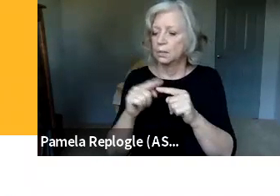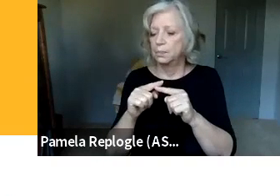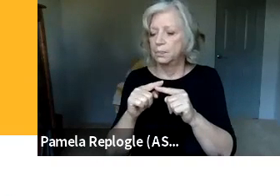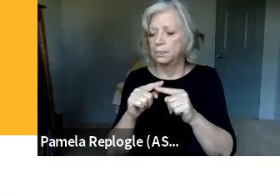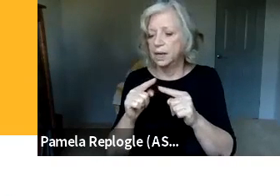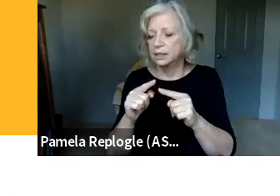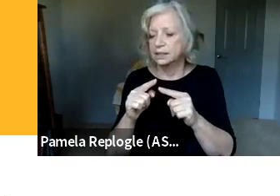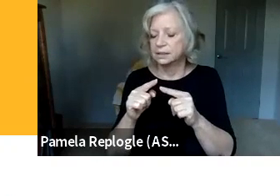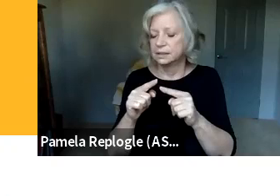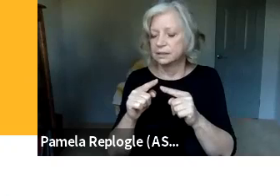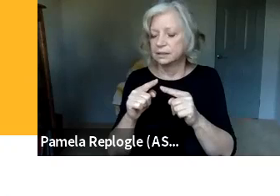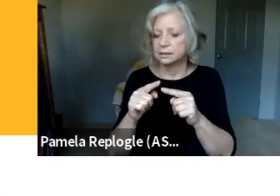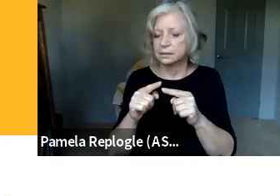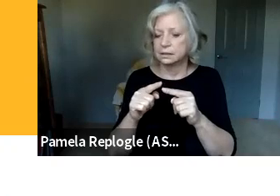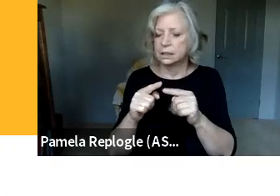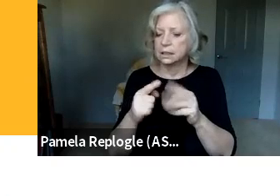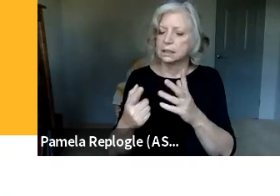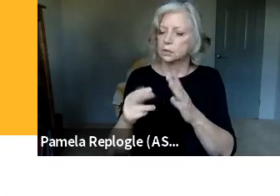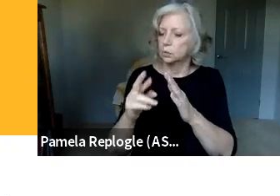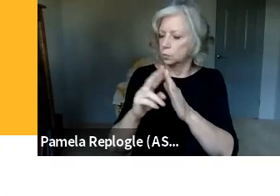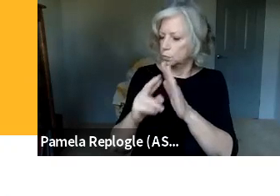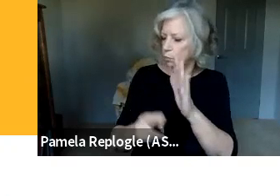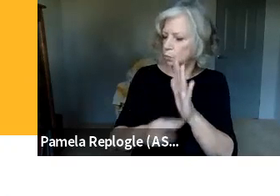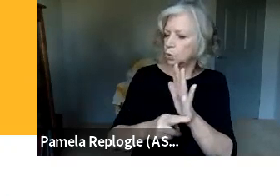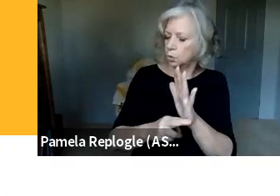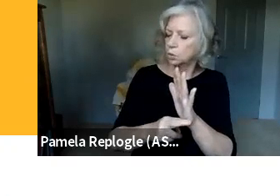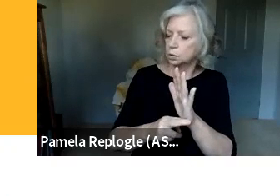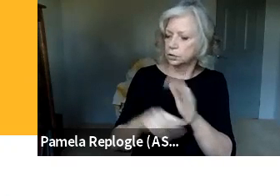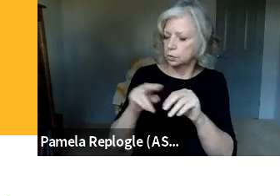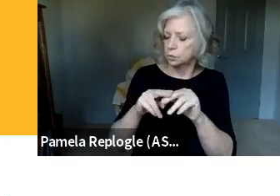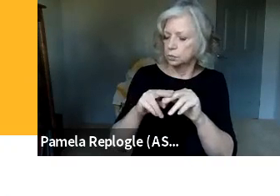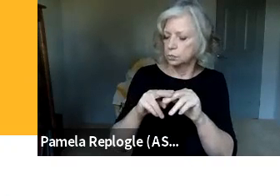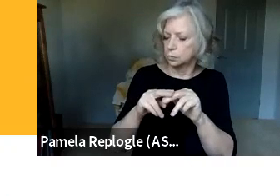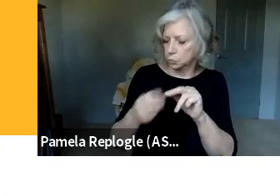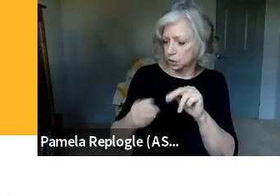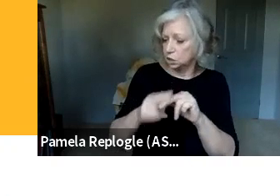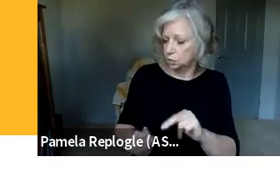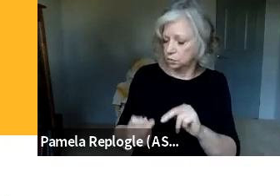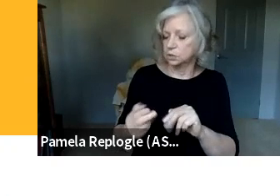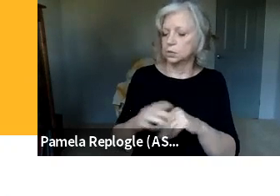they're less restrictive than they were. We do want people visiting families and others in those